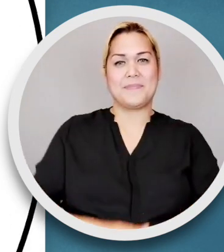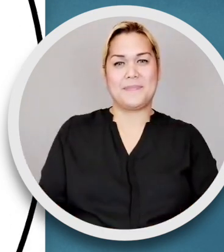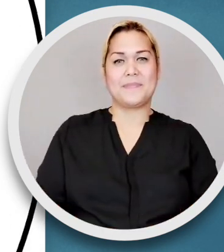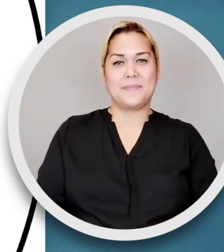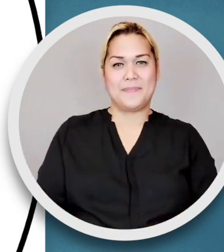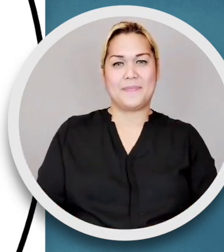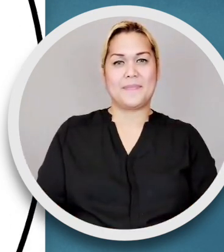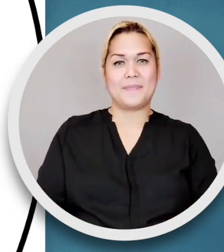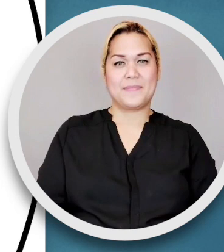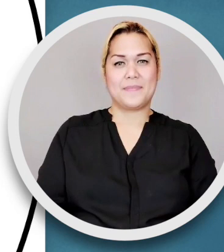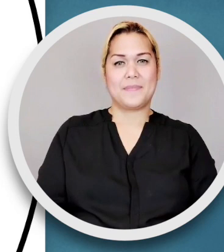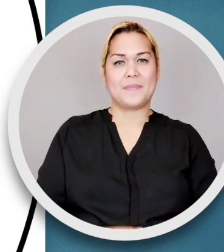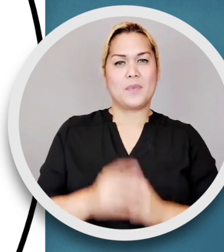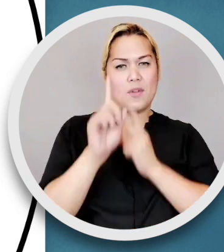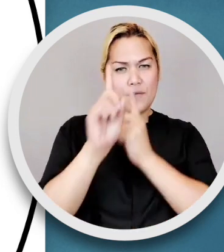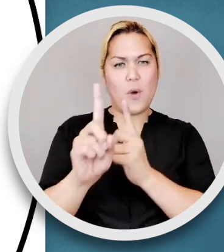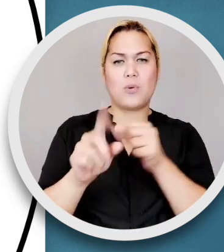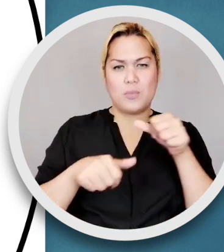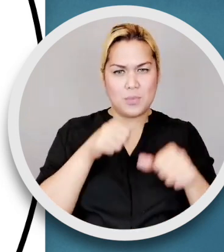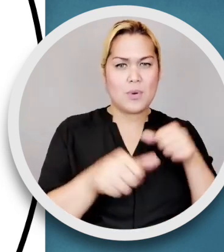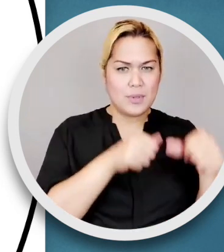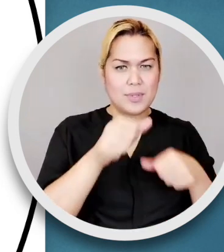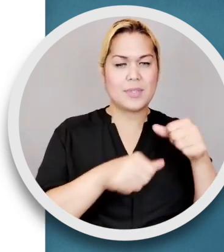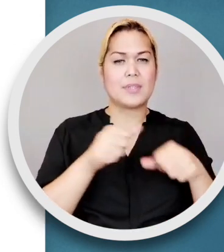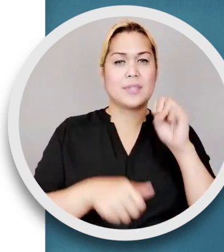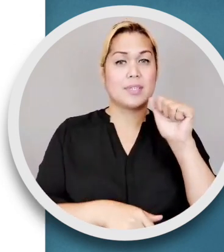SARD's GESI framework has 7 key areas of action.